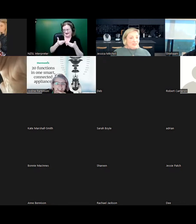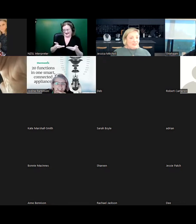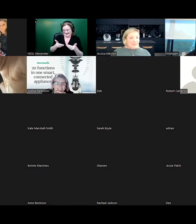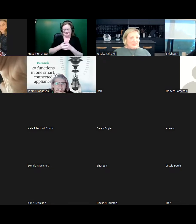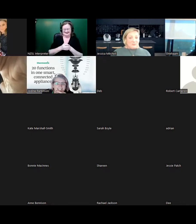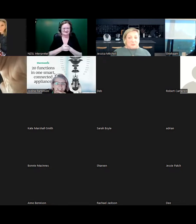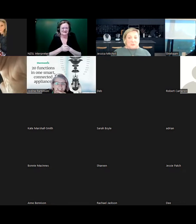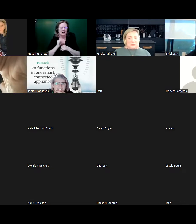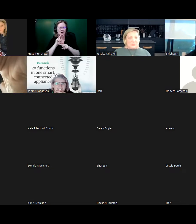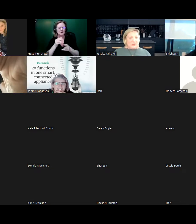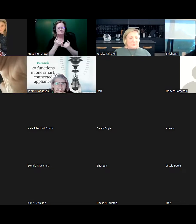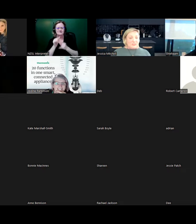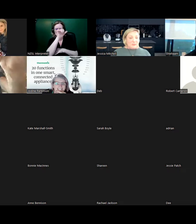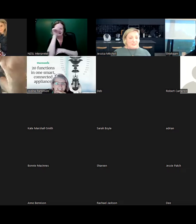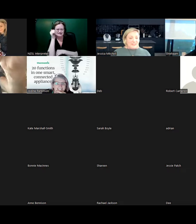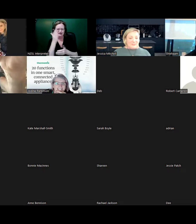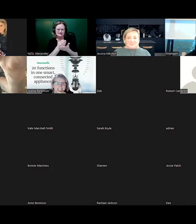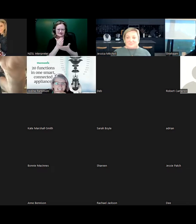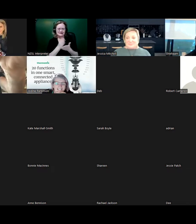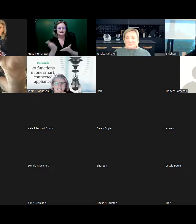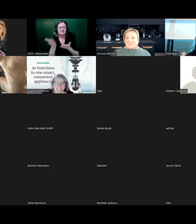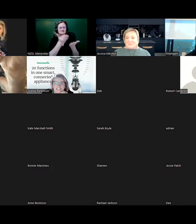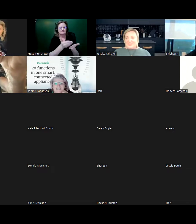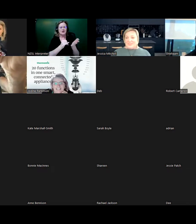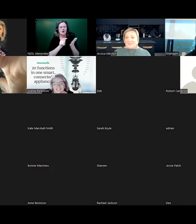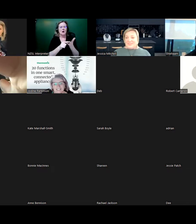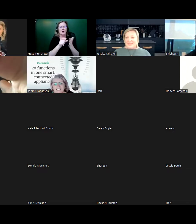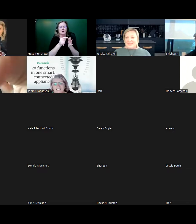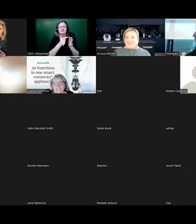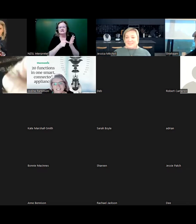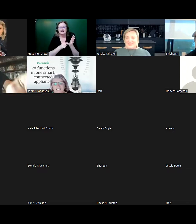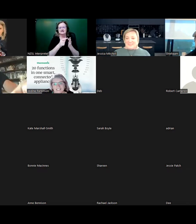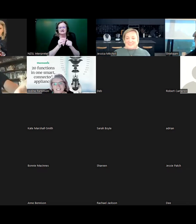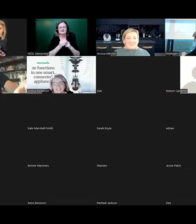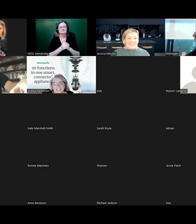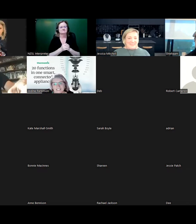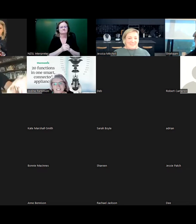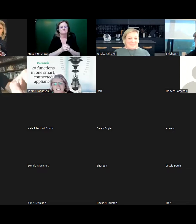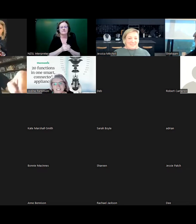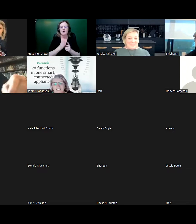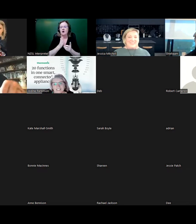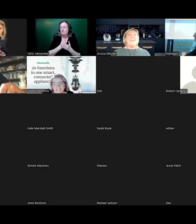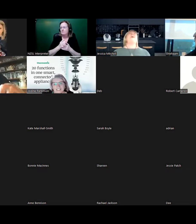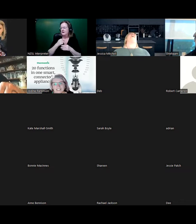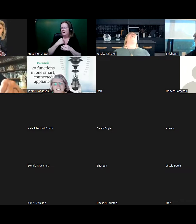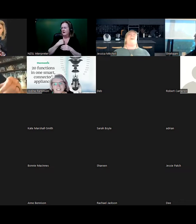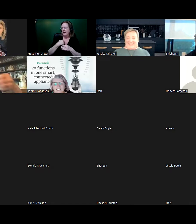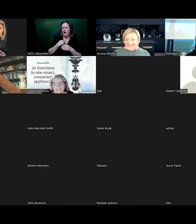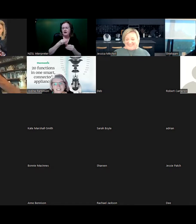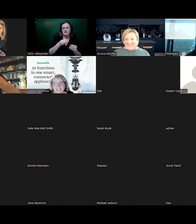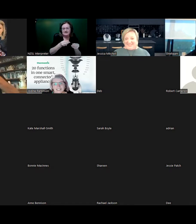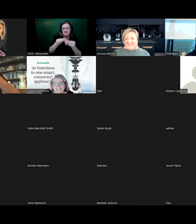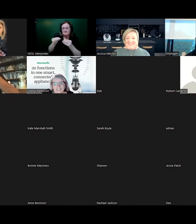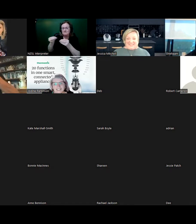smart looking thing, that is for sure. So over to you, Odette. I feel like you're going to have a really hard time getting me to bring this black Thermomix